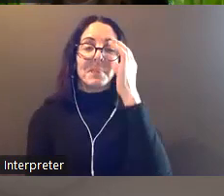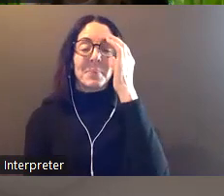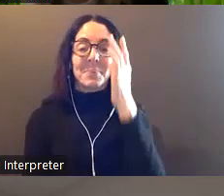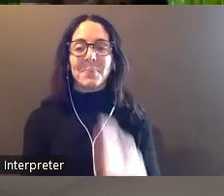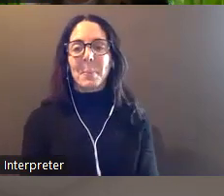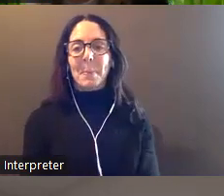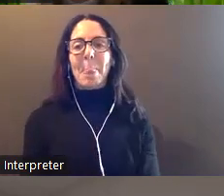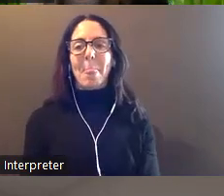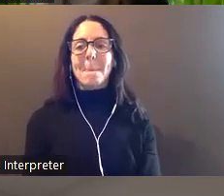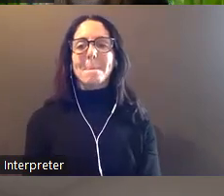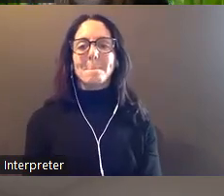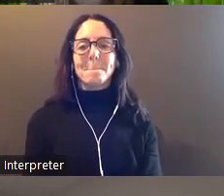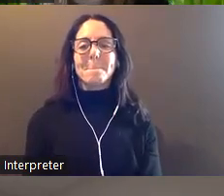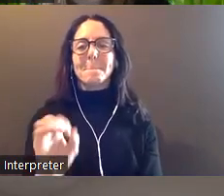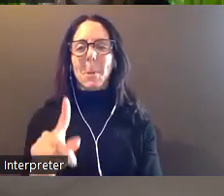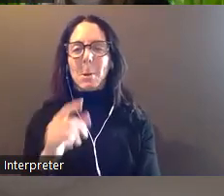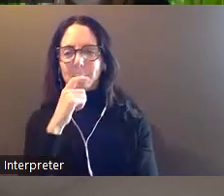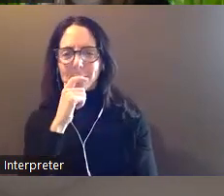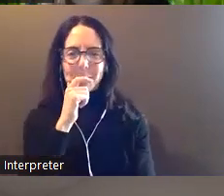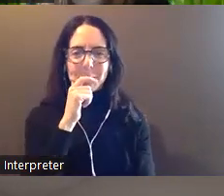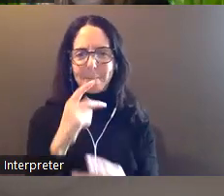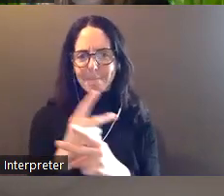Just find my little button. There we go.